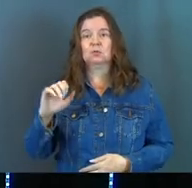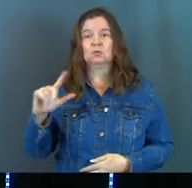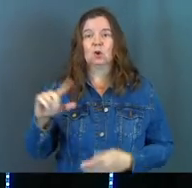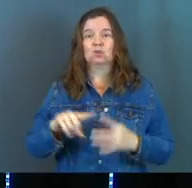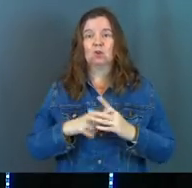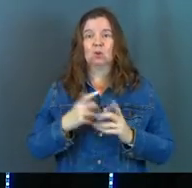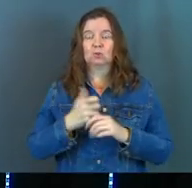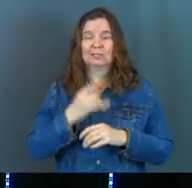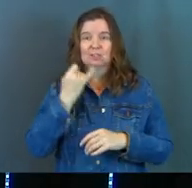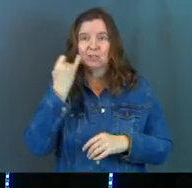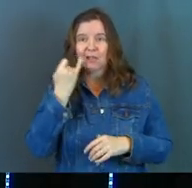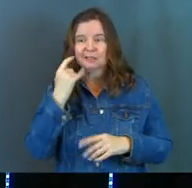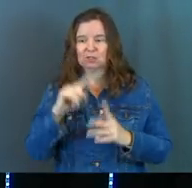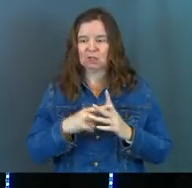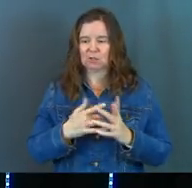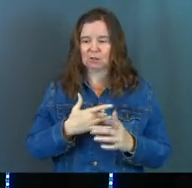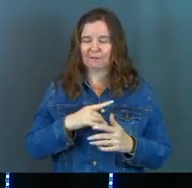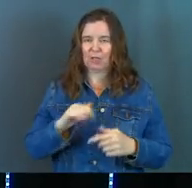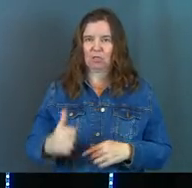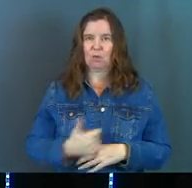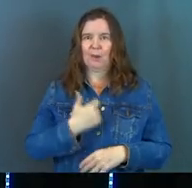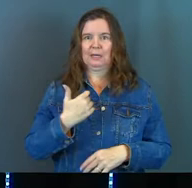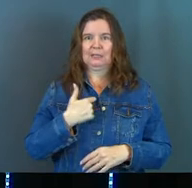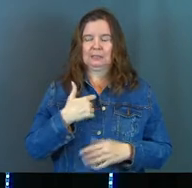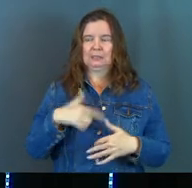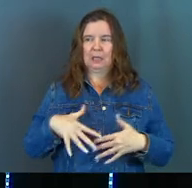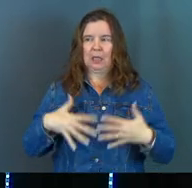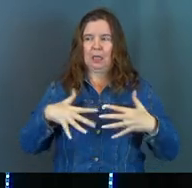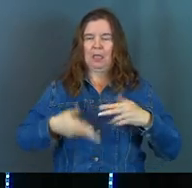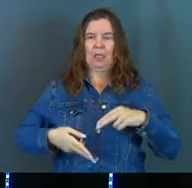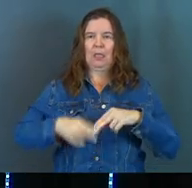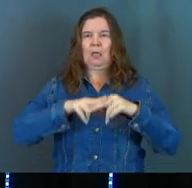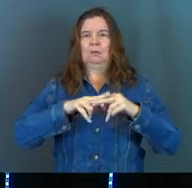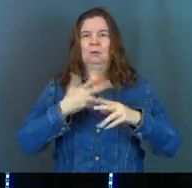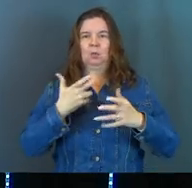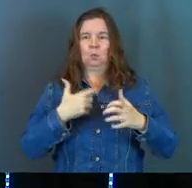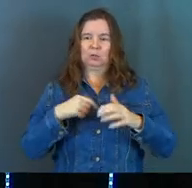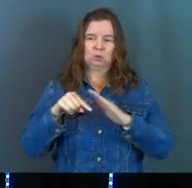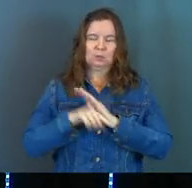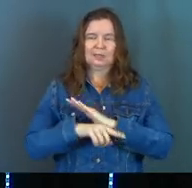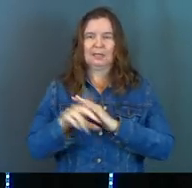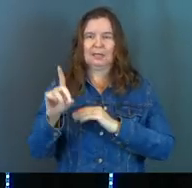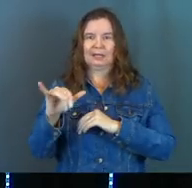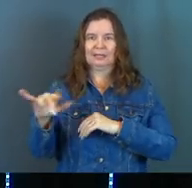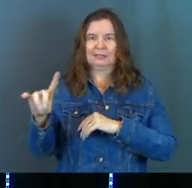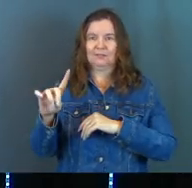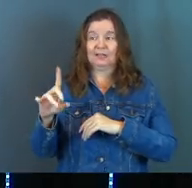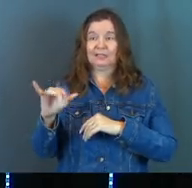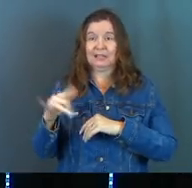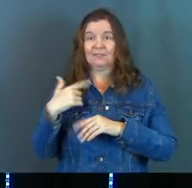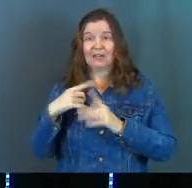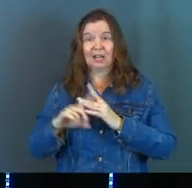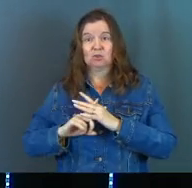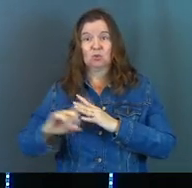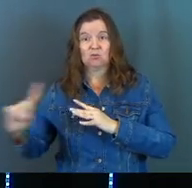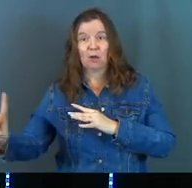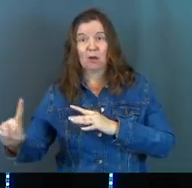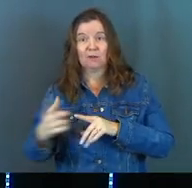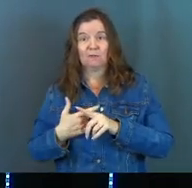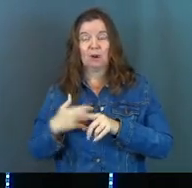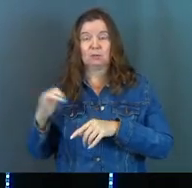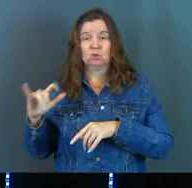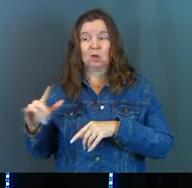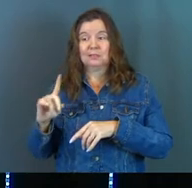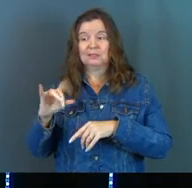Saul starts to get jealous and he starts to feel threatened and his anxiety goes up and he wants to kill David. And David has to run from